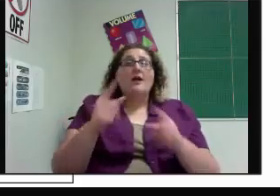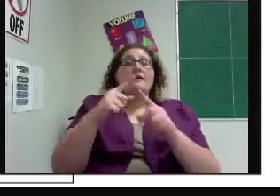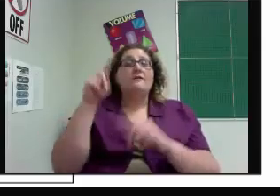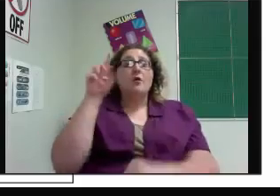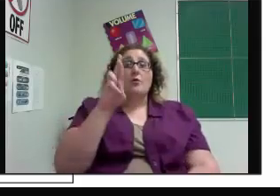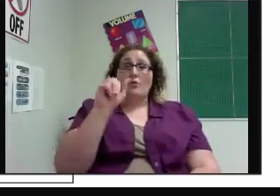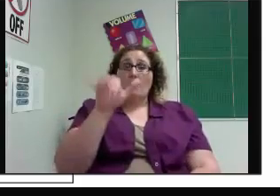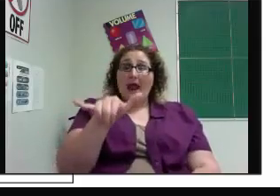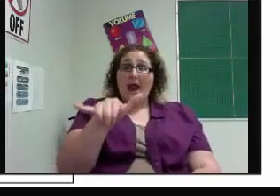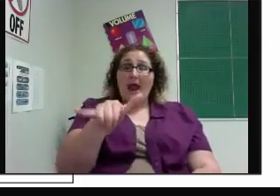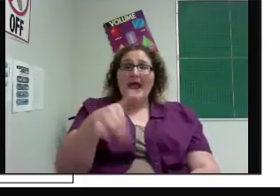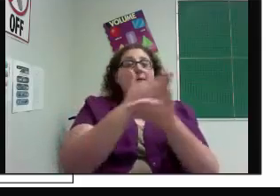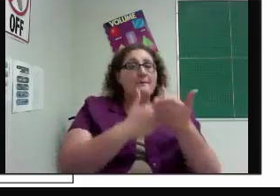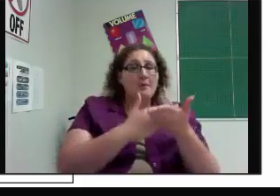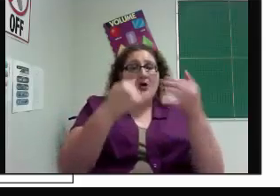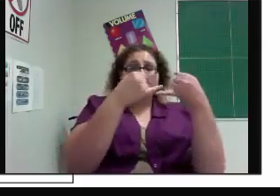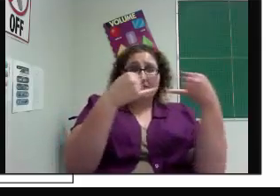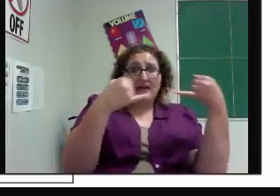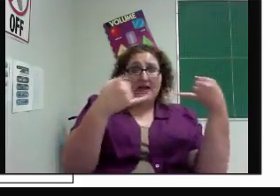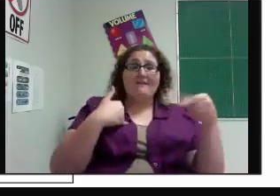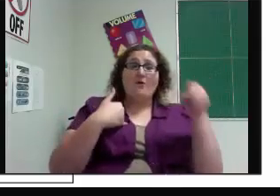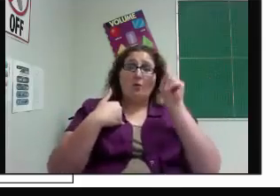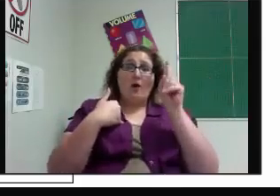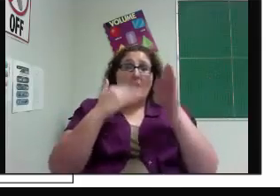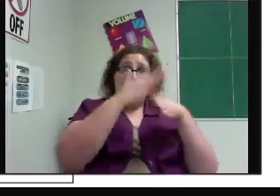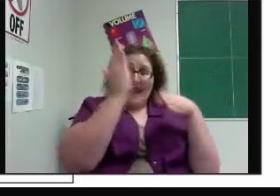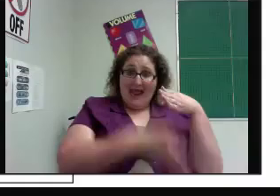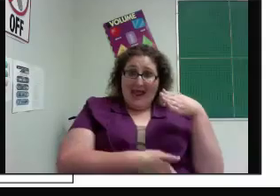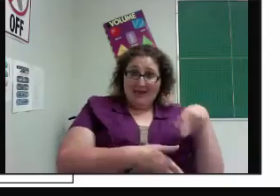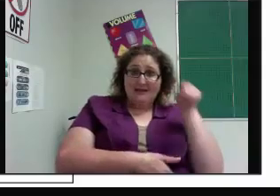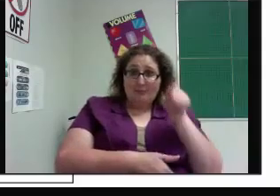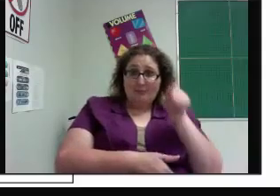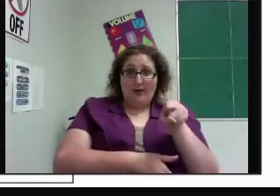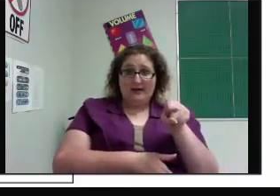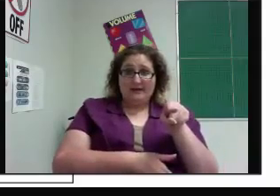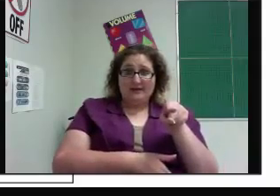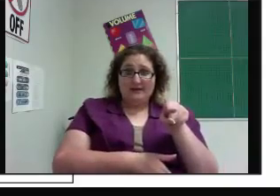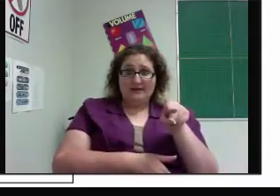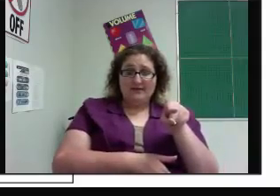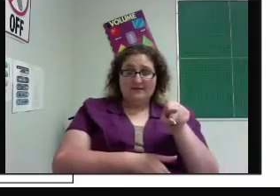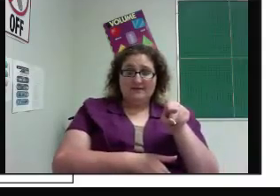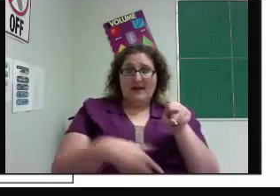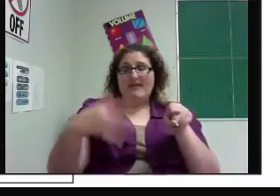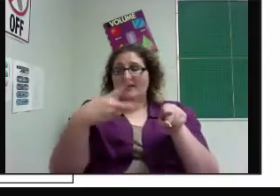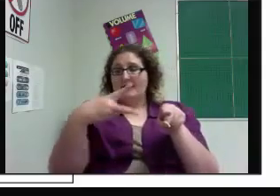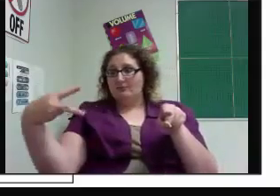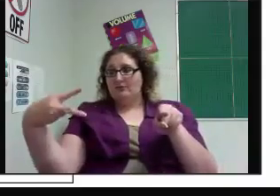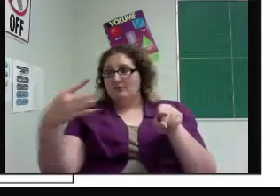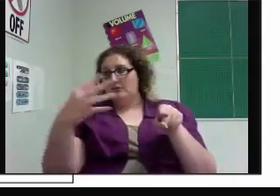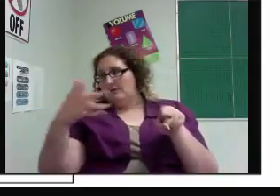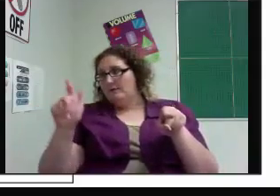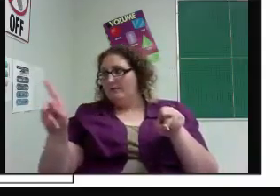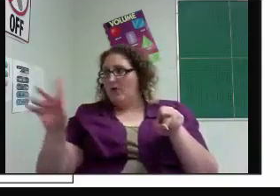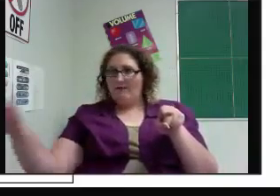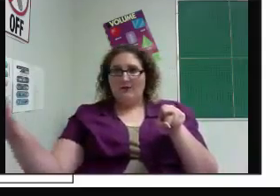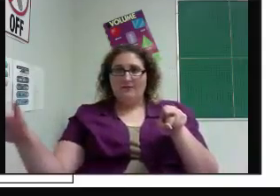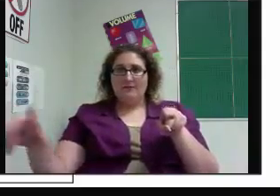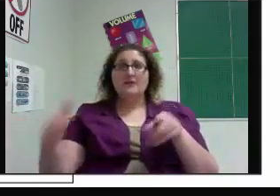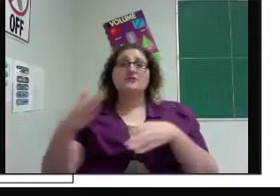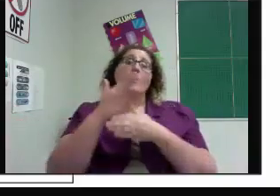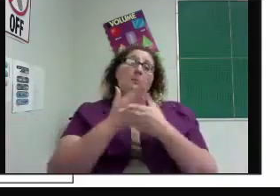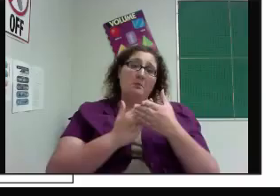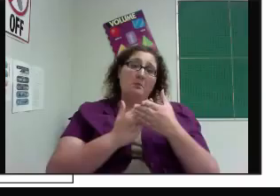is part of a line that consists of one endpoint of the line on one side of the endpoint. So